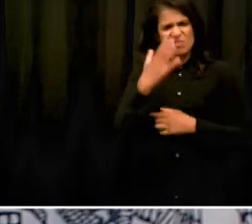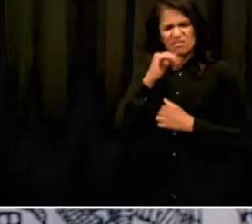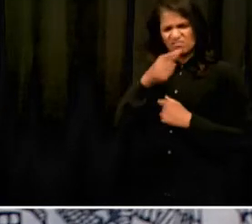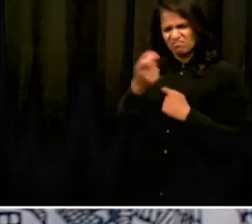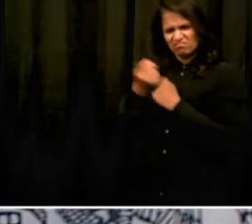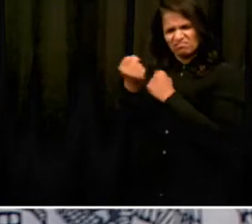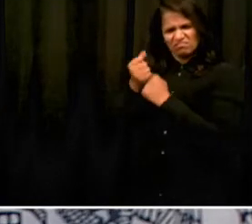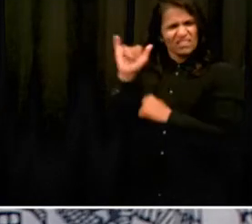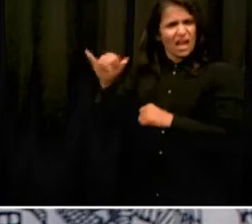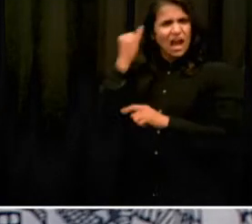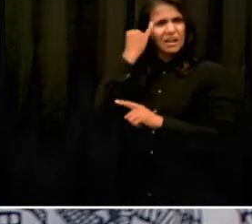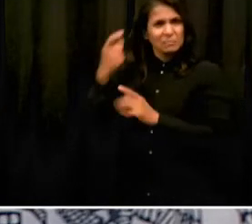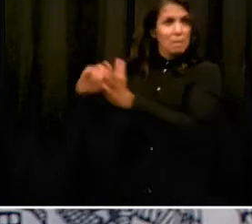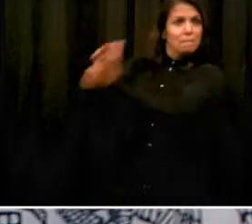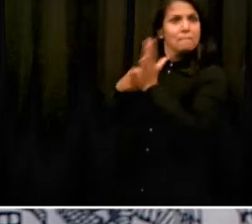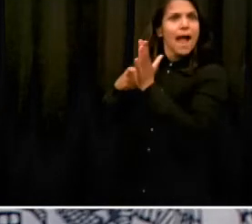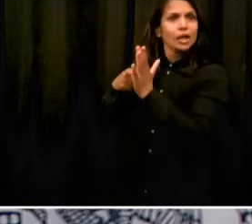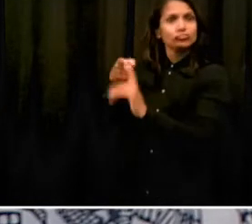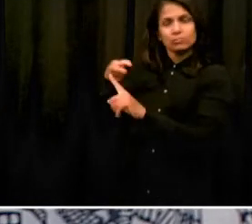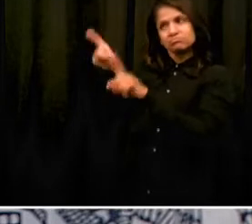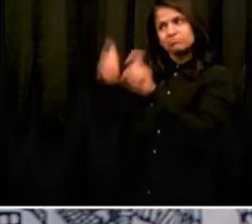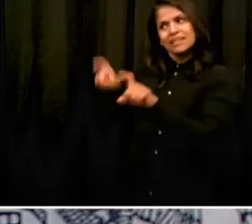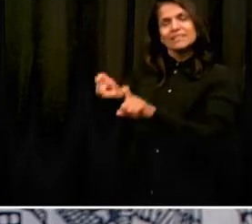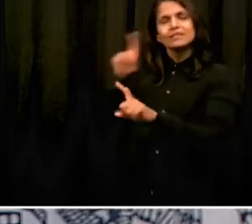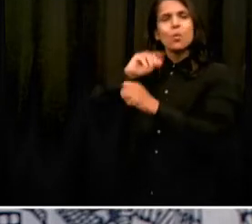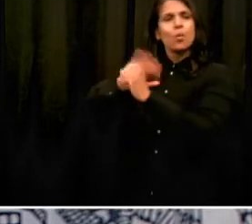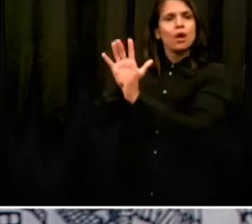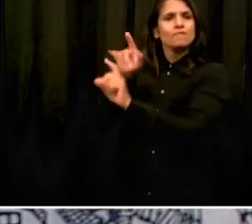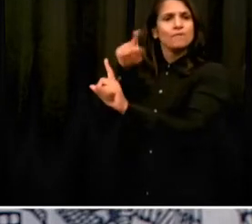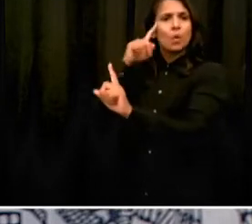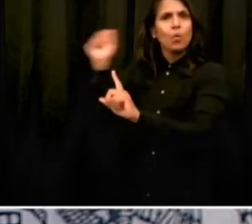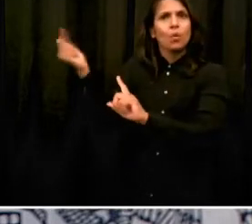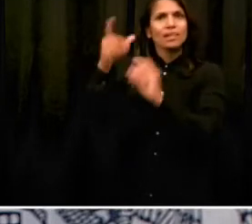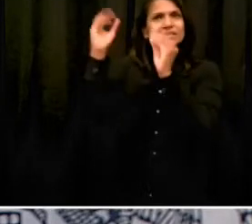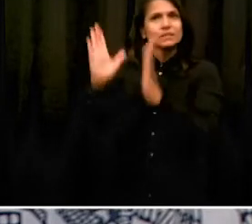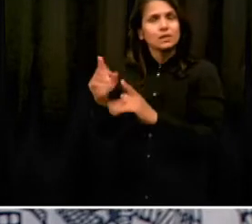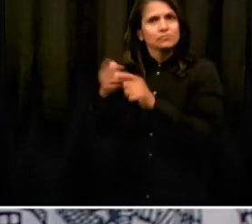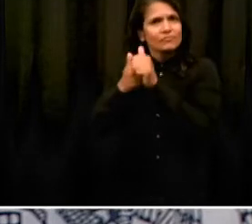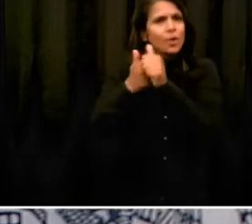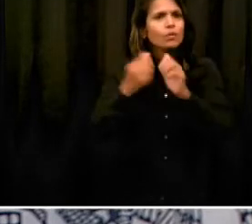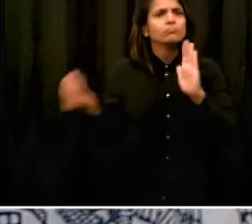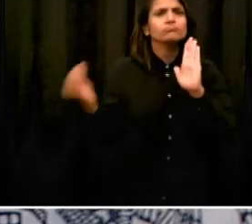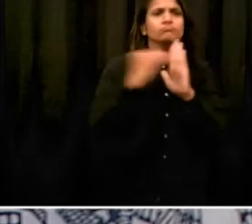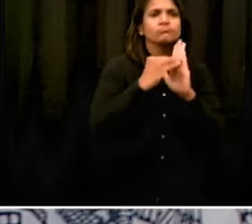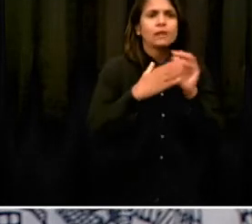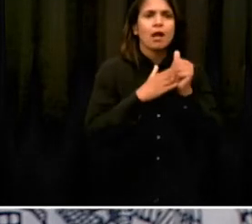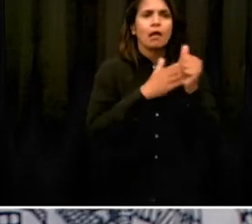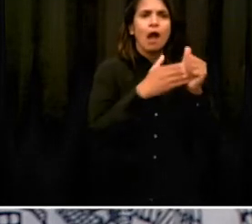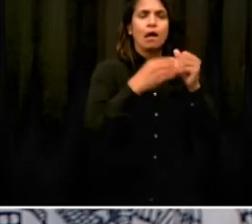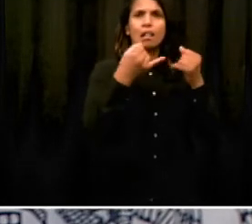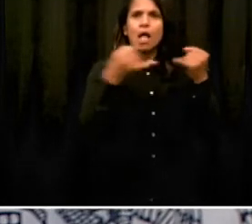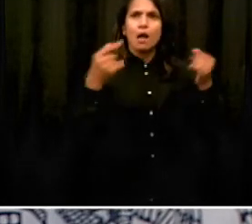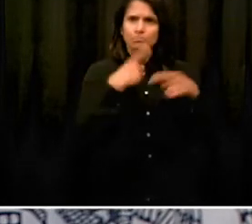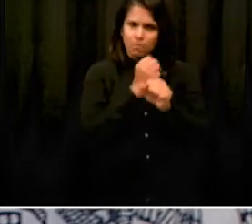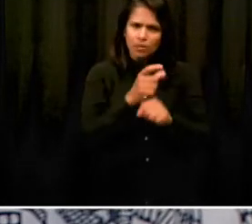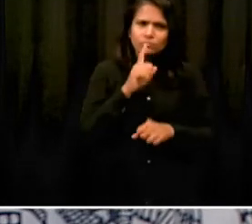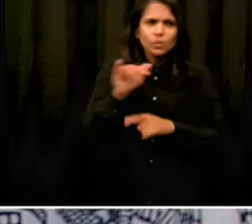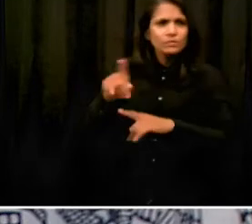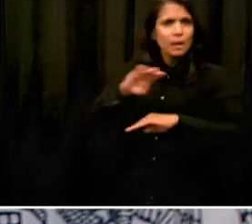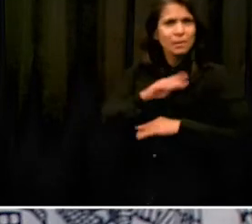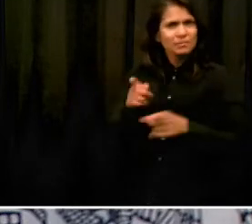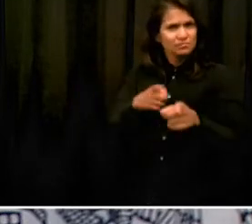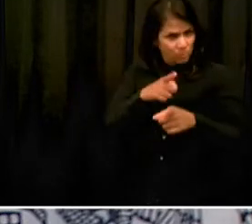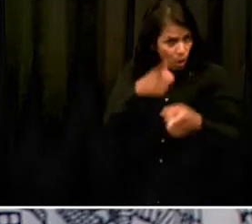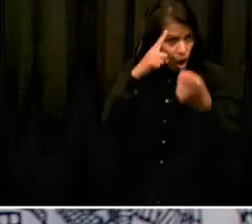safety? Well, Juliet, I appreciate the question. You remember about a week ago, we laid out what's being